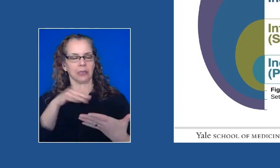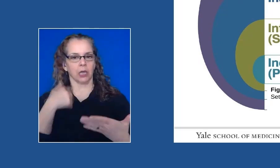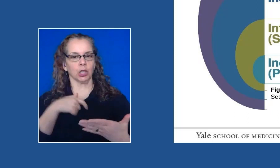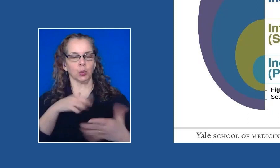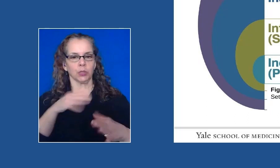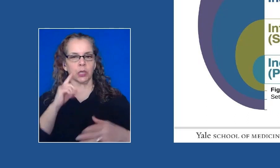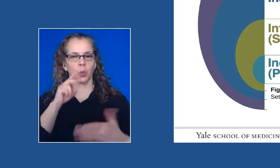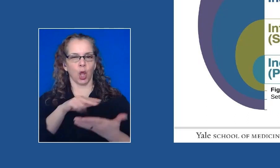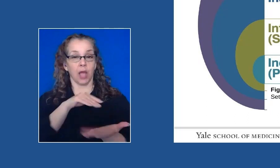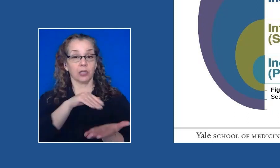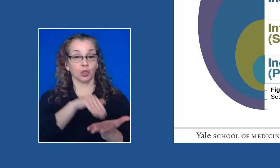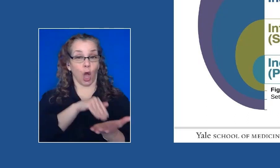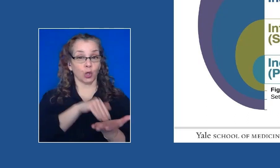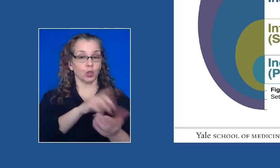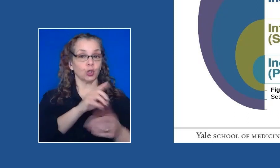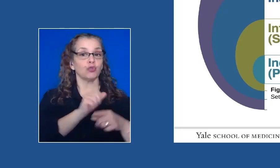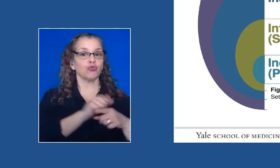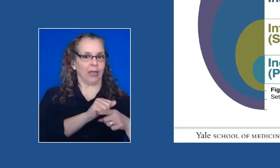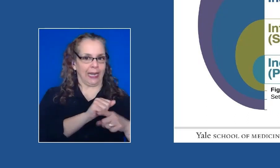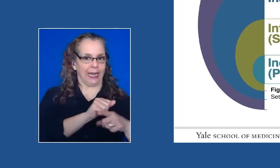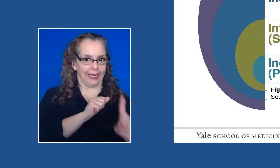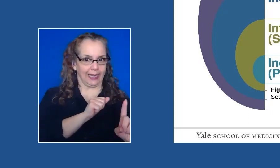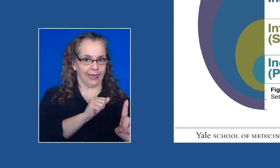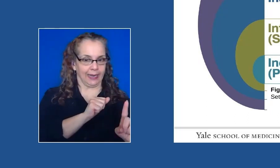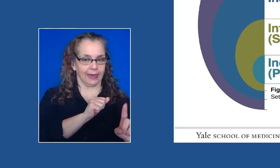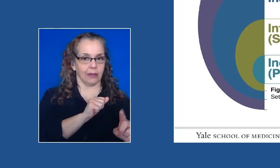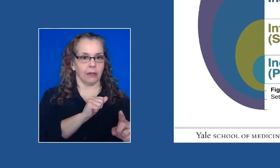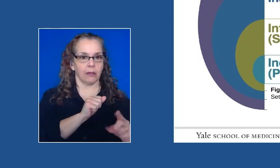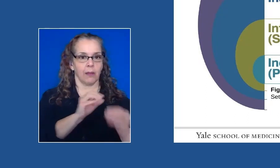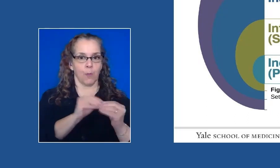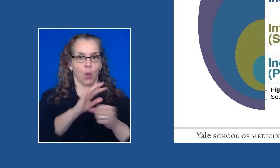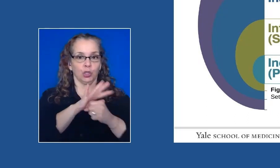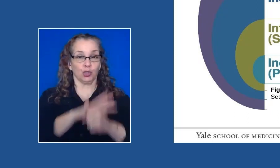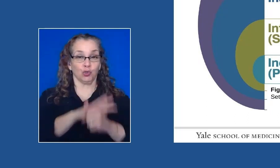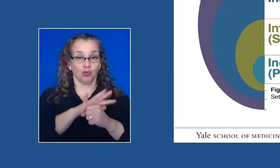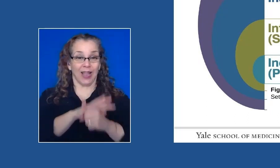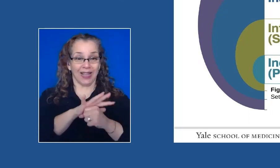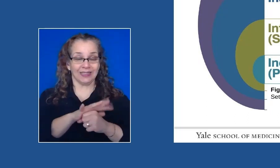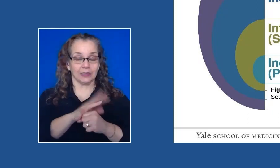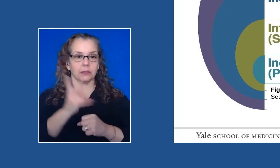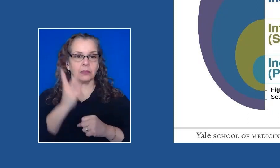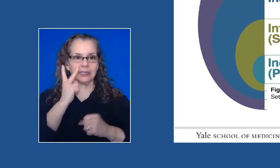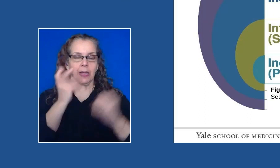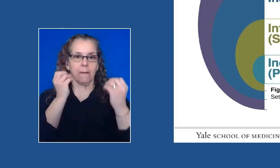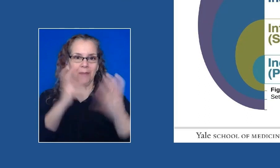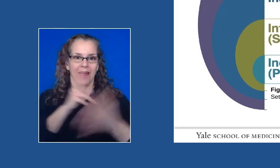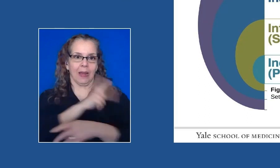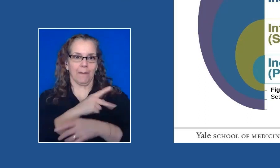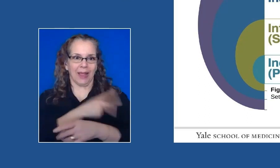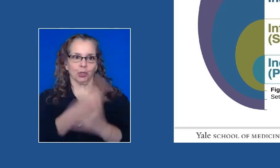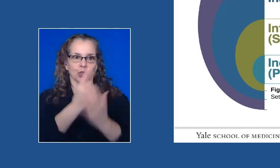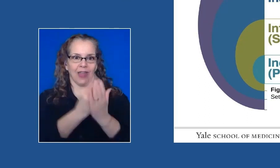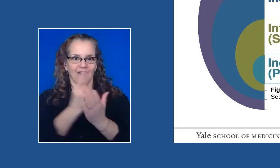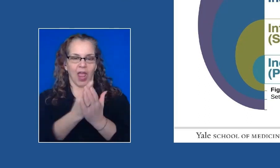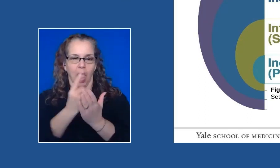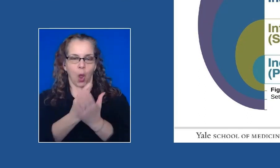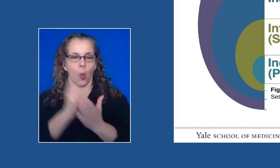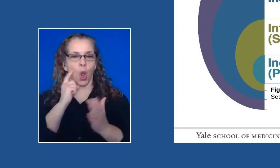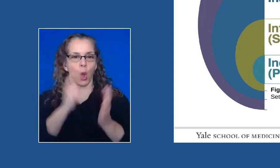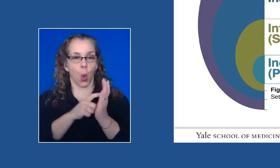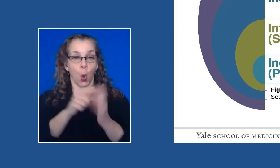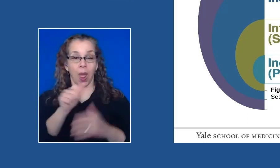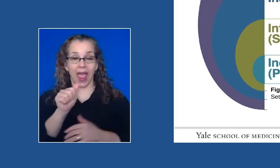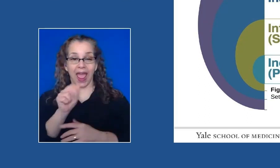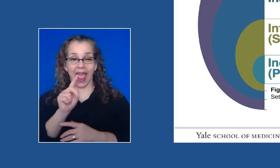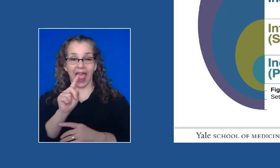in training, and when they're undergoing more stress by seeing more patients per hour, they noticed that anti-Black bias